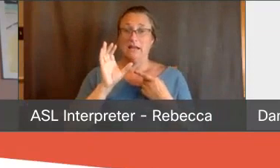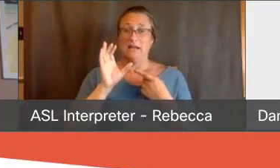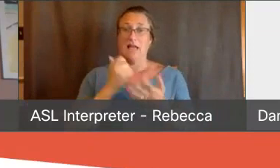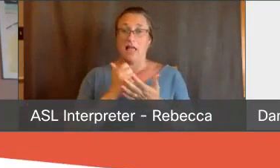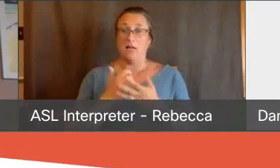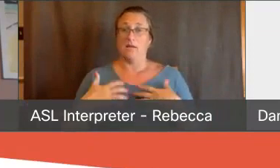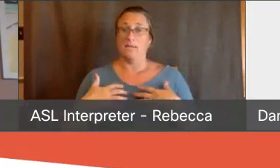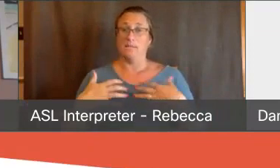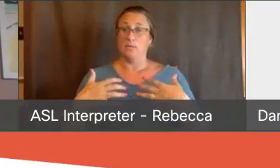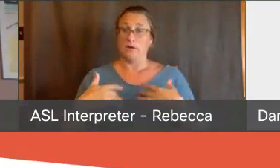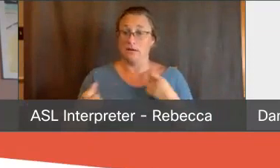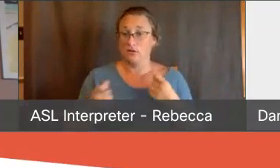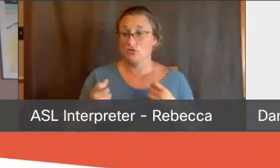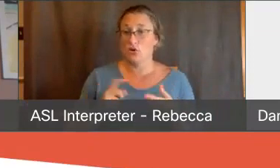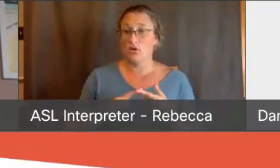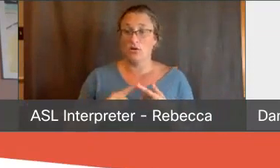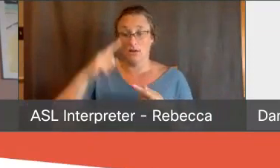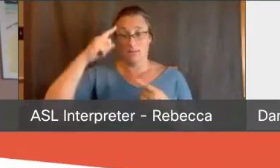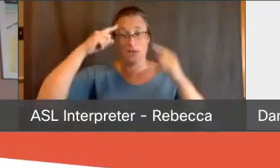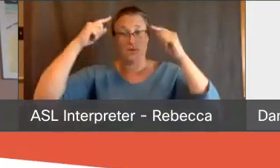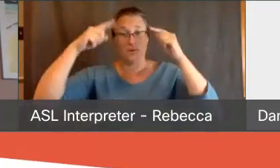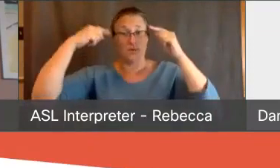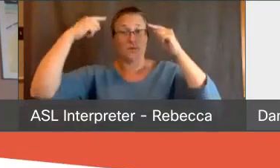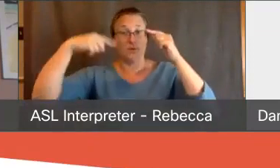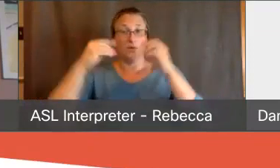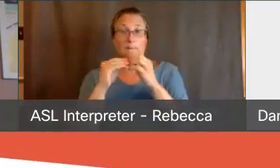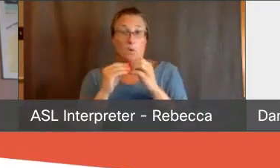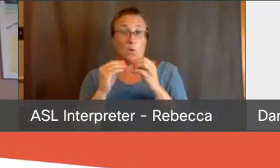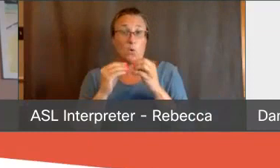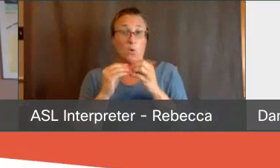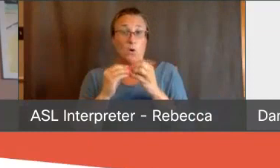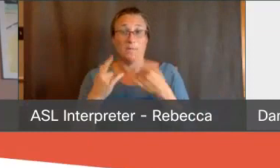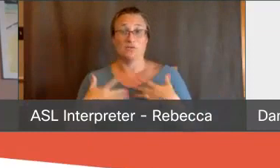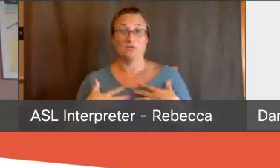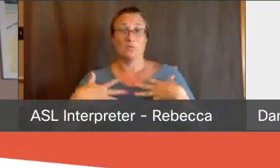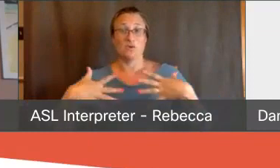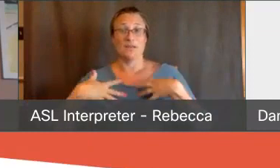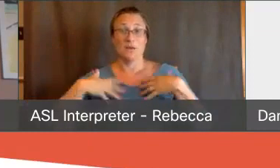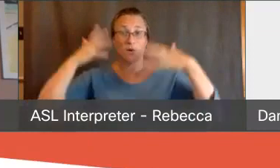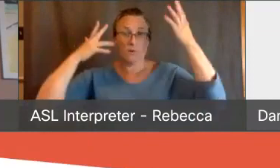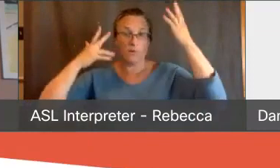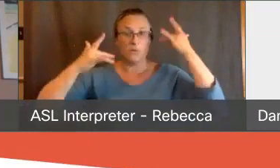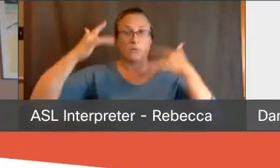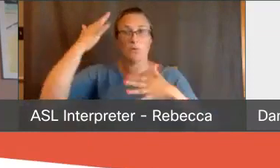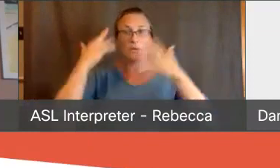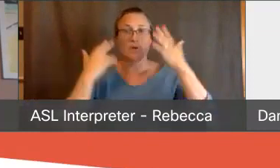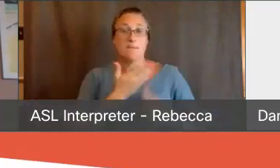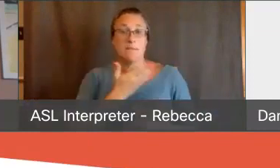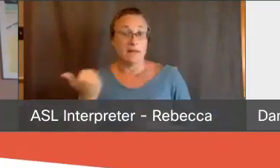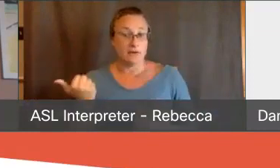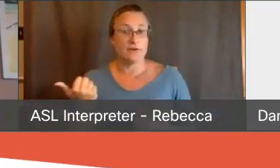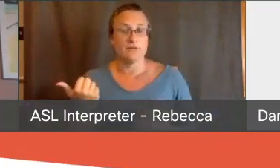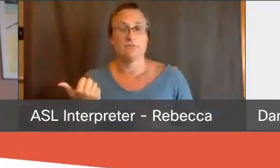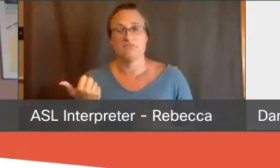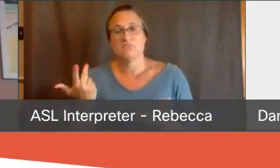It's going to help bring oxygen to our brain, which is going to help the front part of our brain operate better and function. So